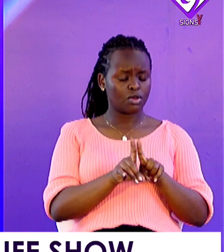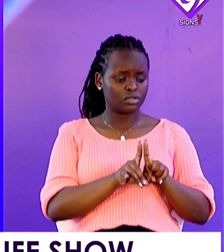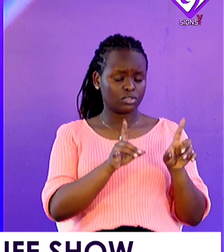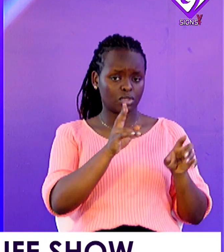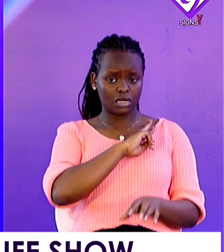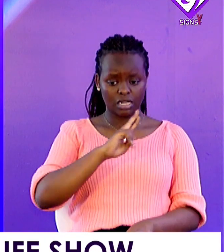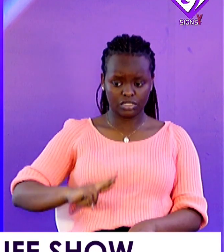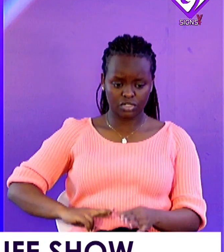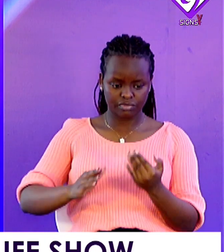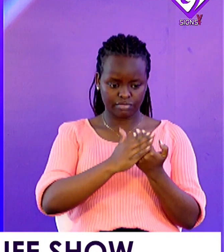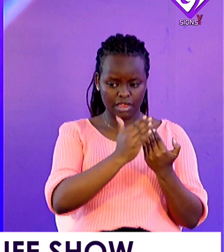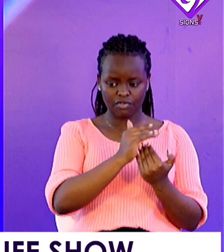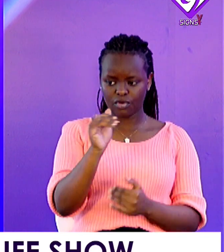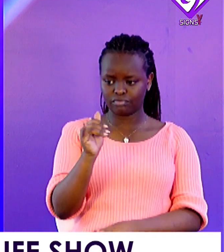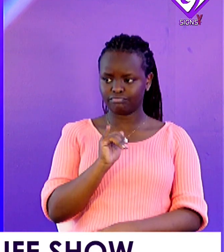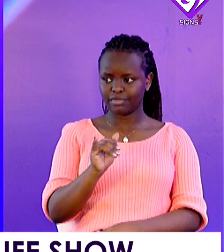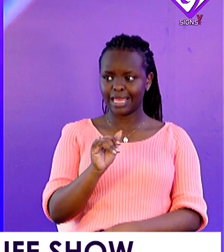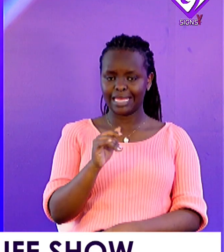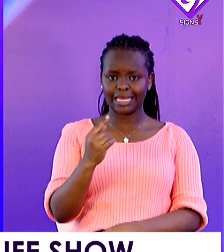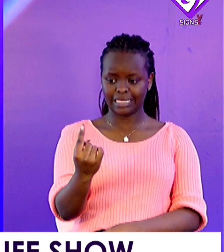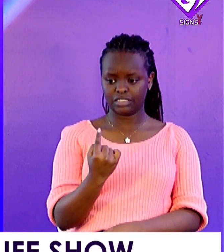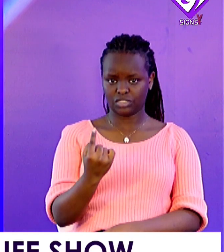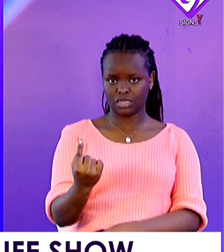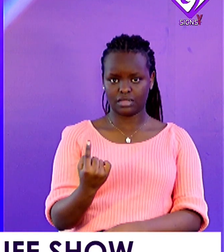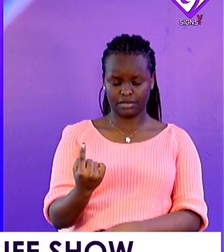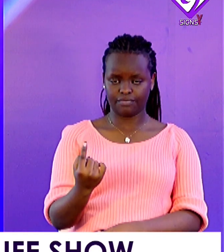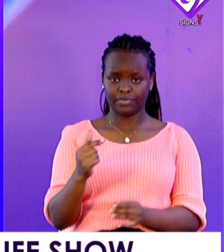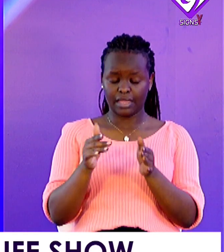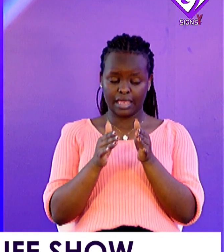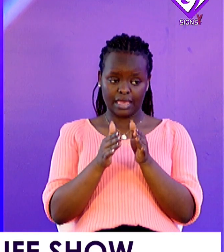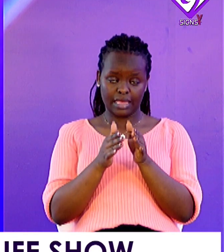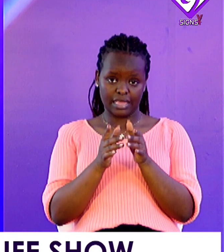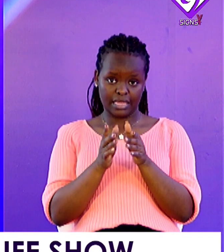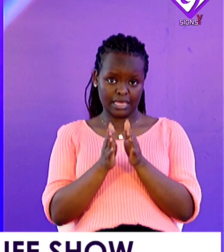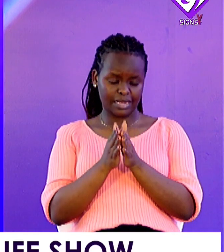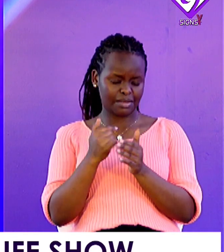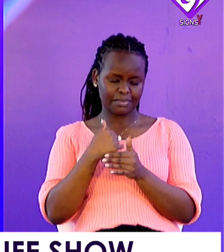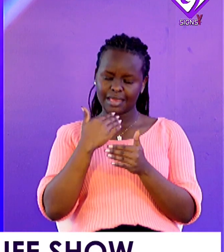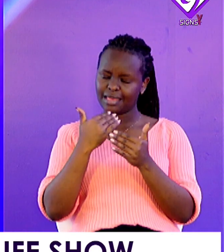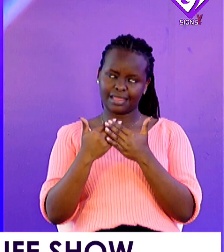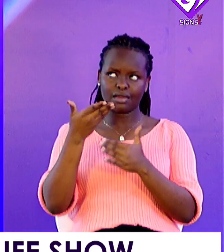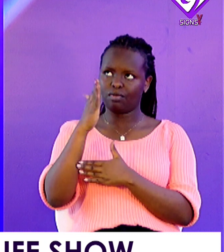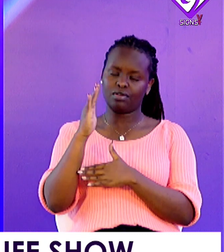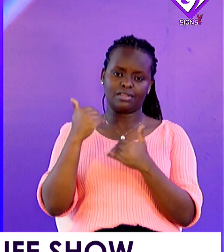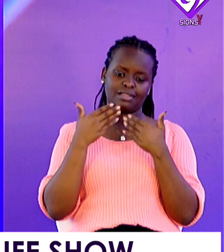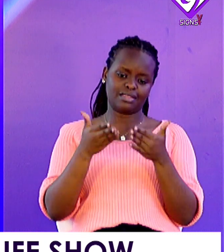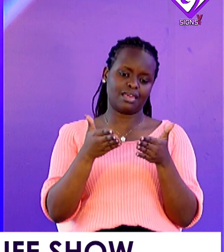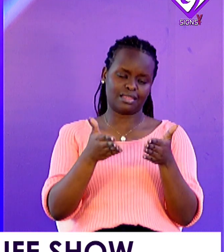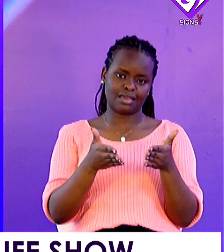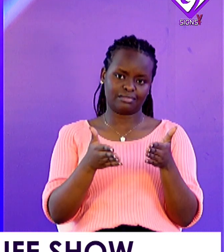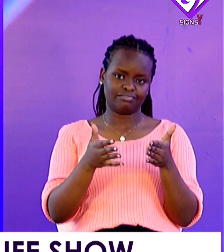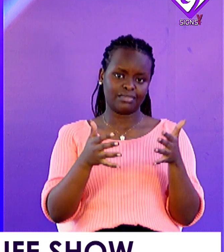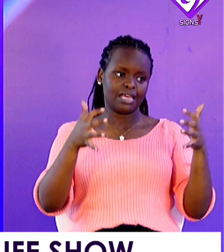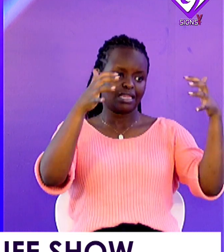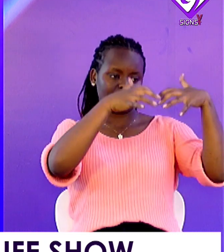you care for the other person. Yes. And I thank God I was in that function. It was brought together by